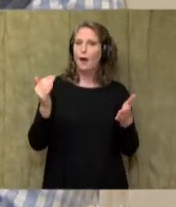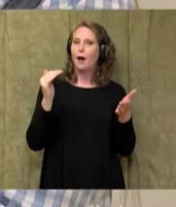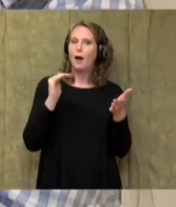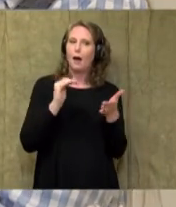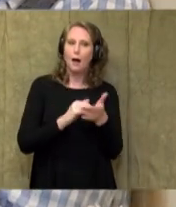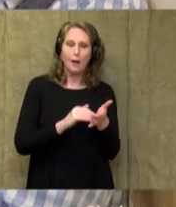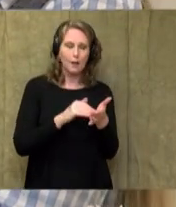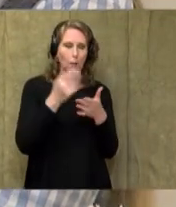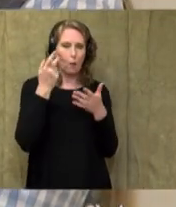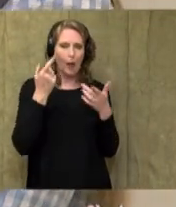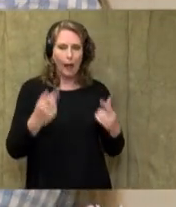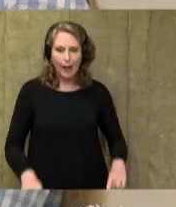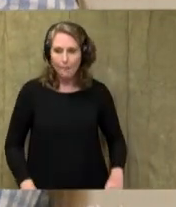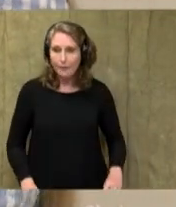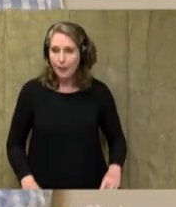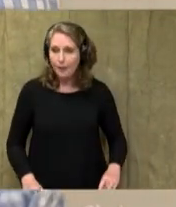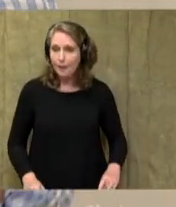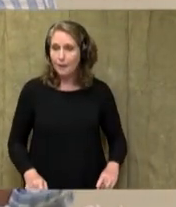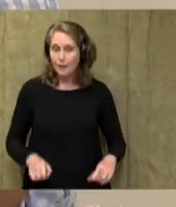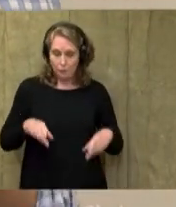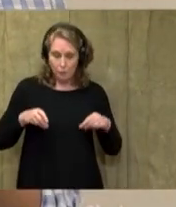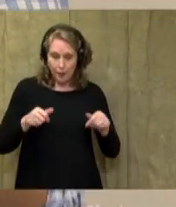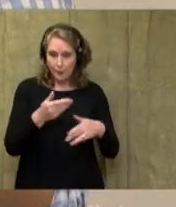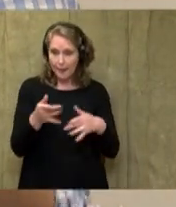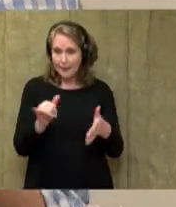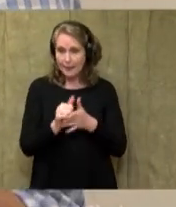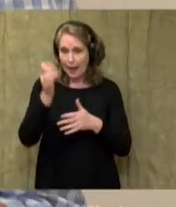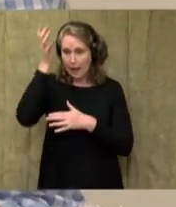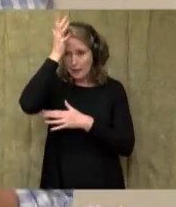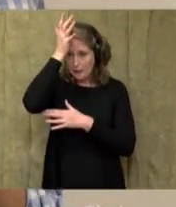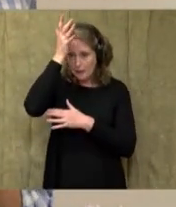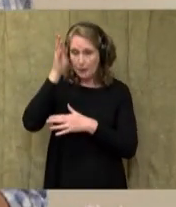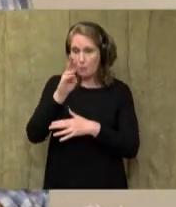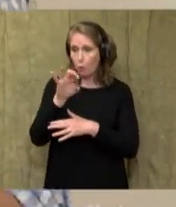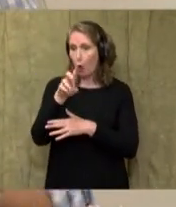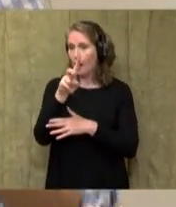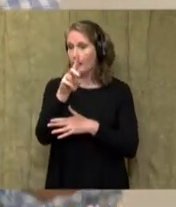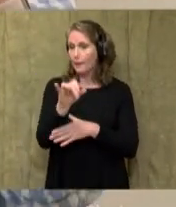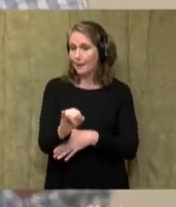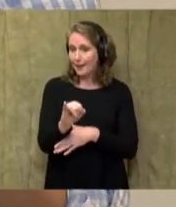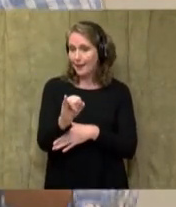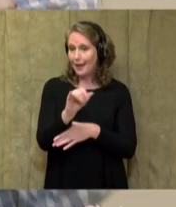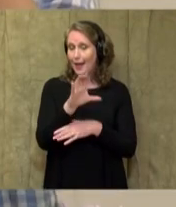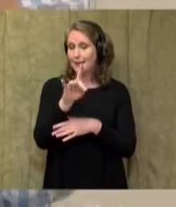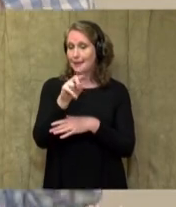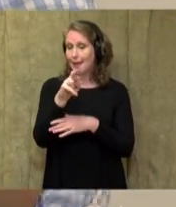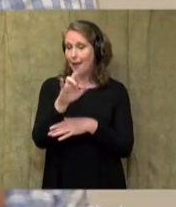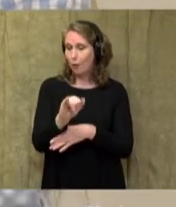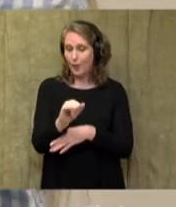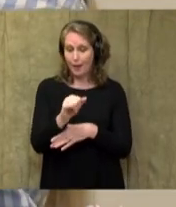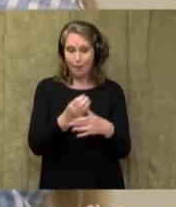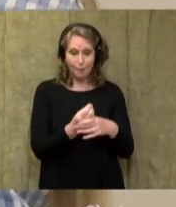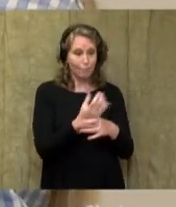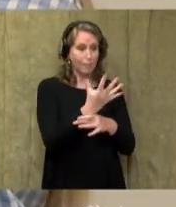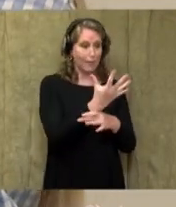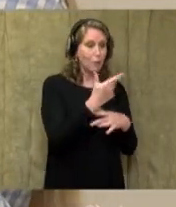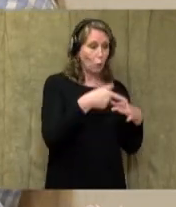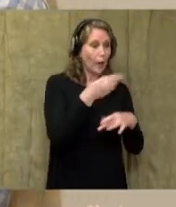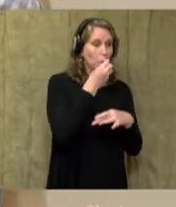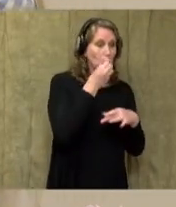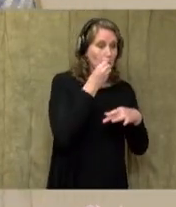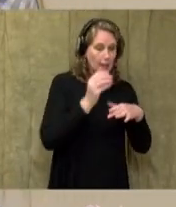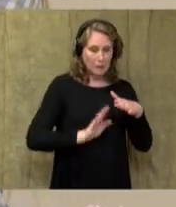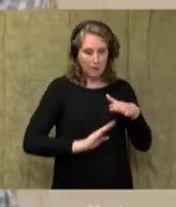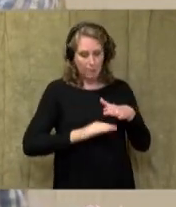again, look at what happened. When you plant things like lettuce, broccoli, and celery, those things are on the top, and all you have on